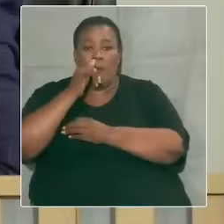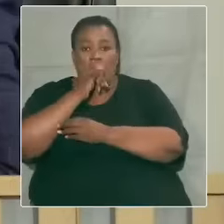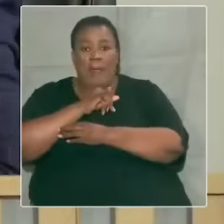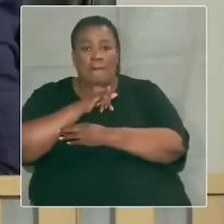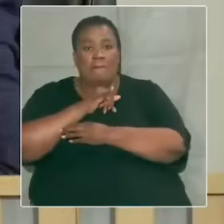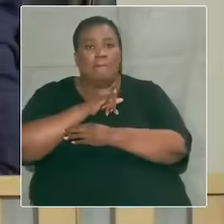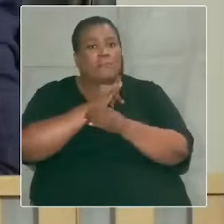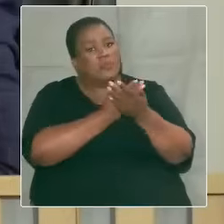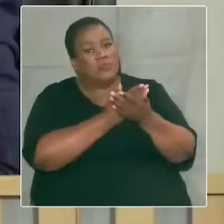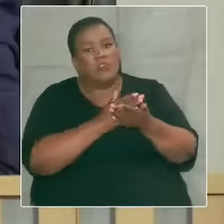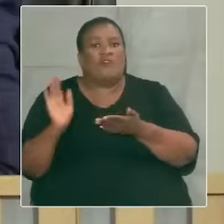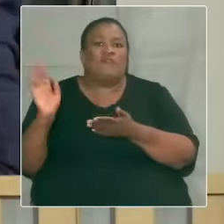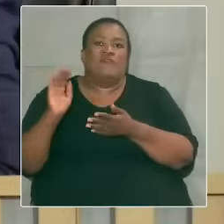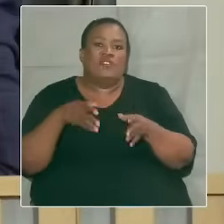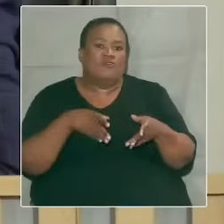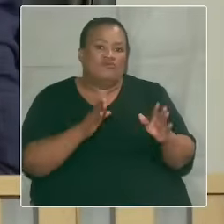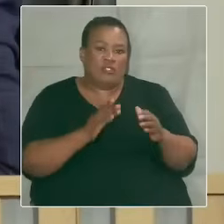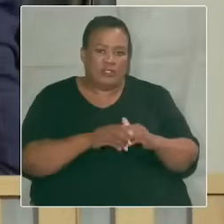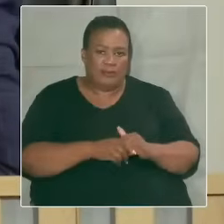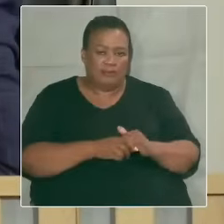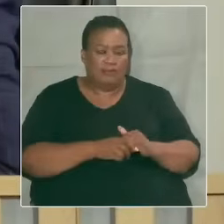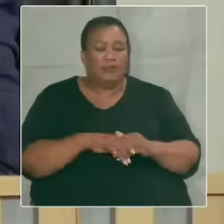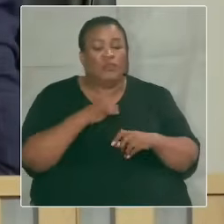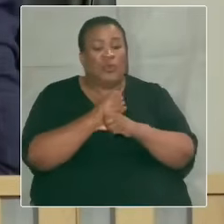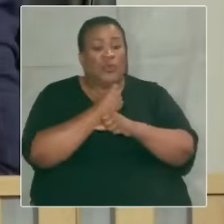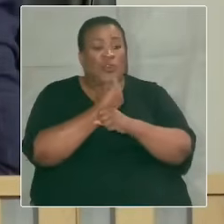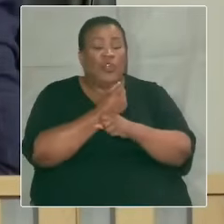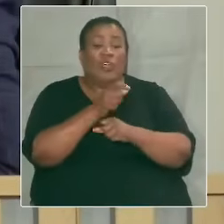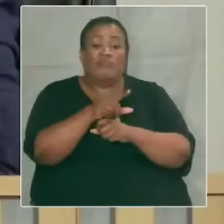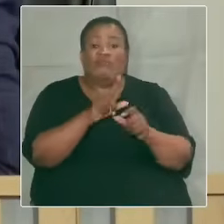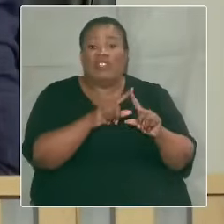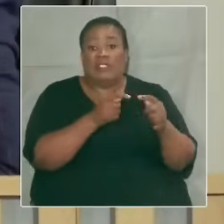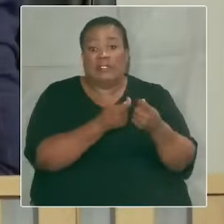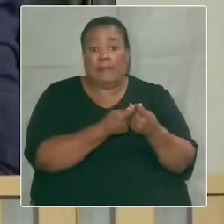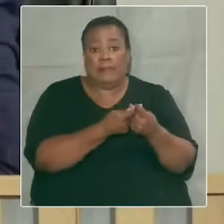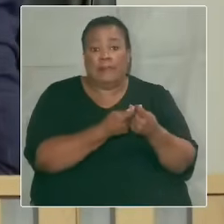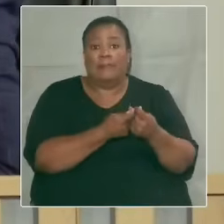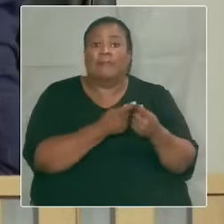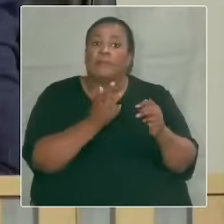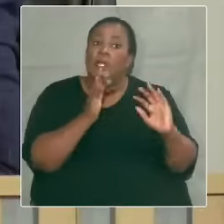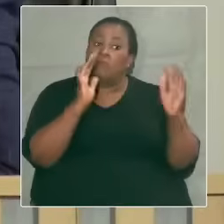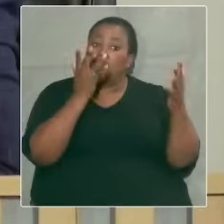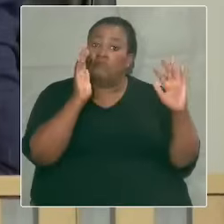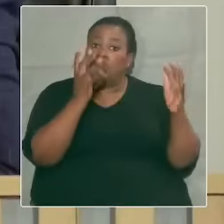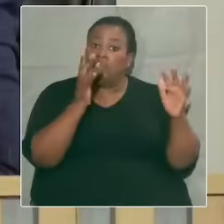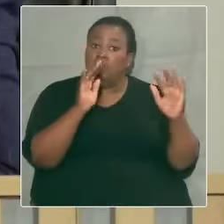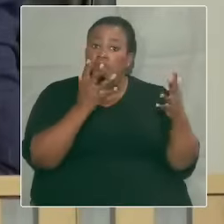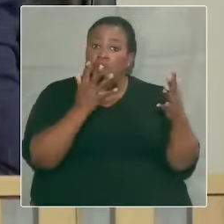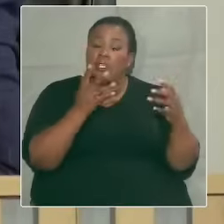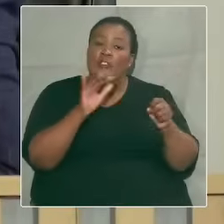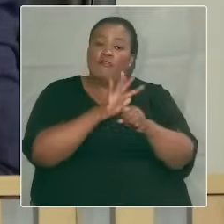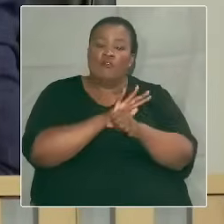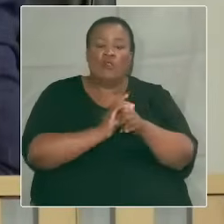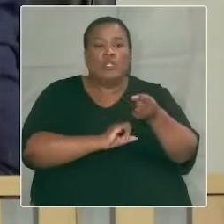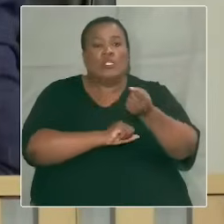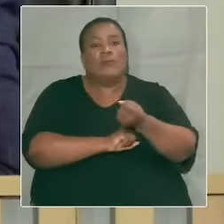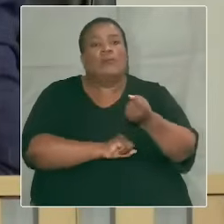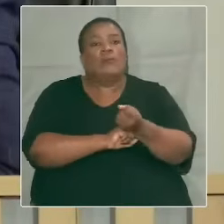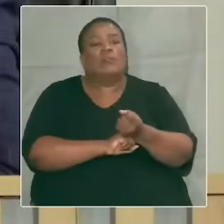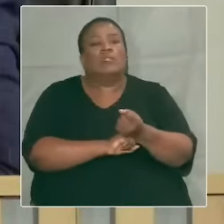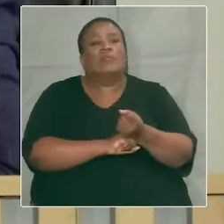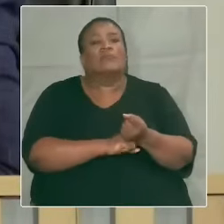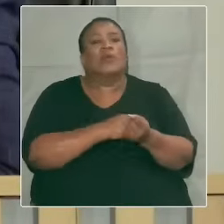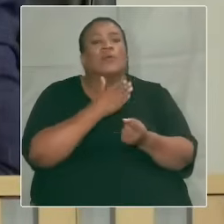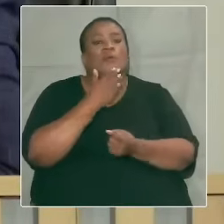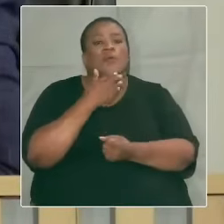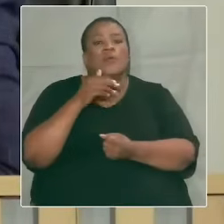taken off the streets. The work of the task team has been commendable and is fully supported by